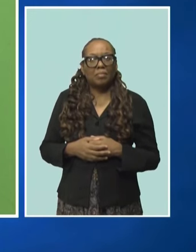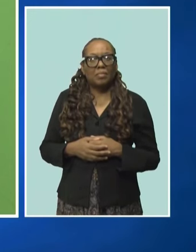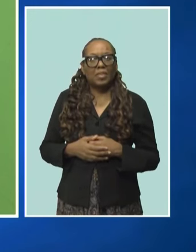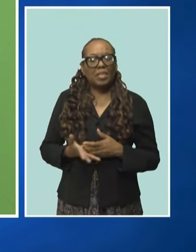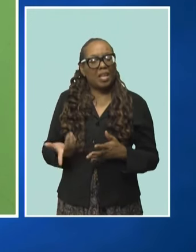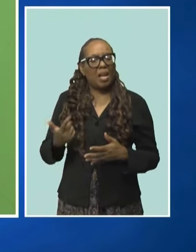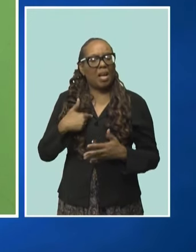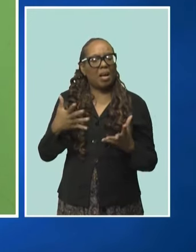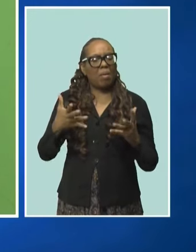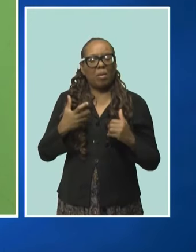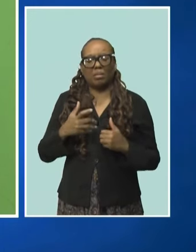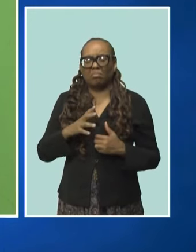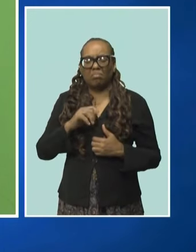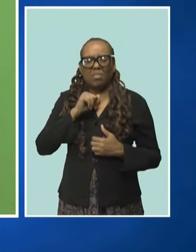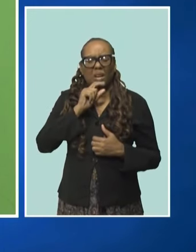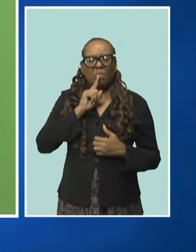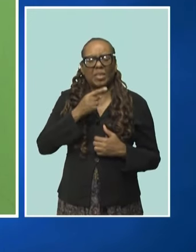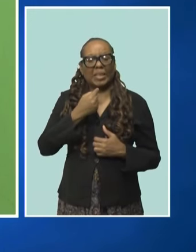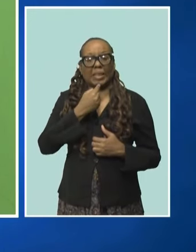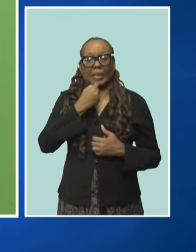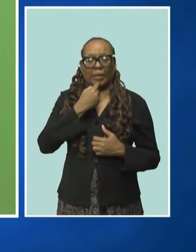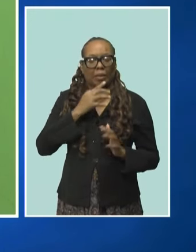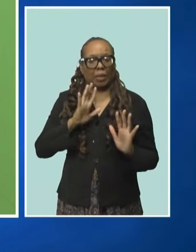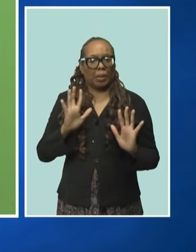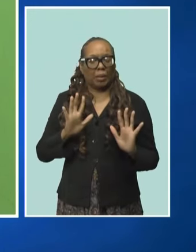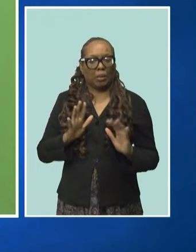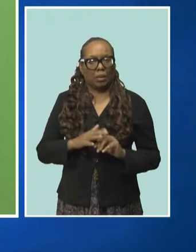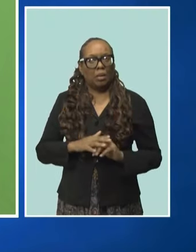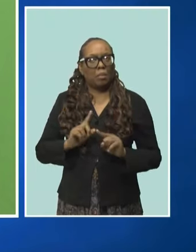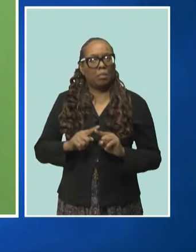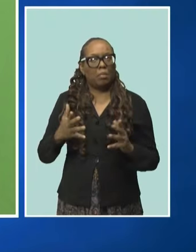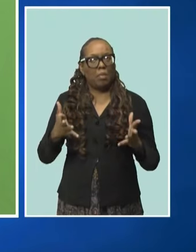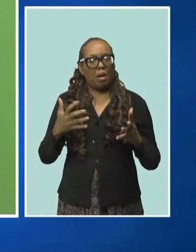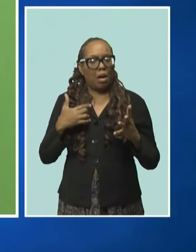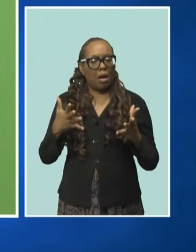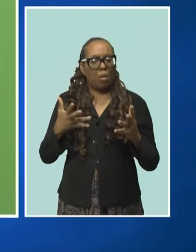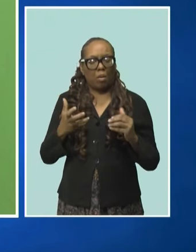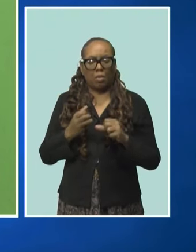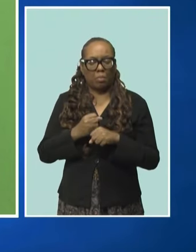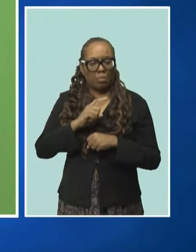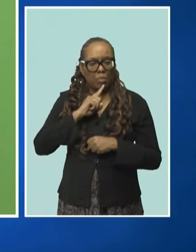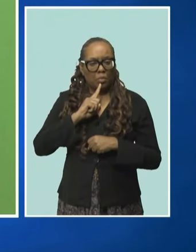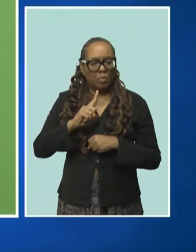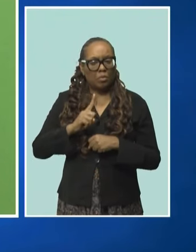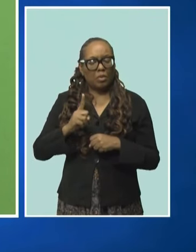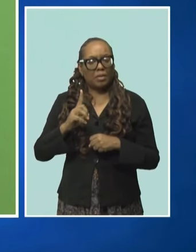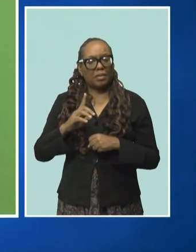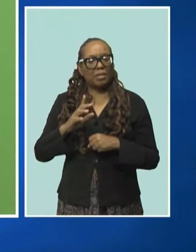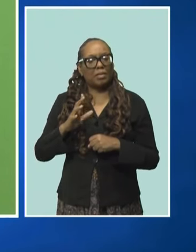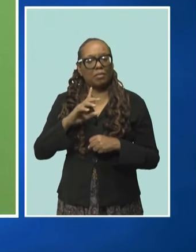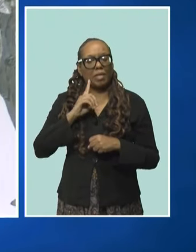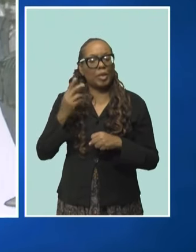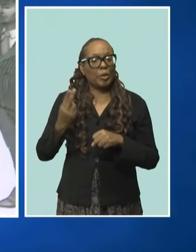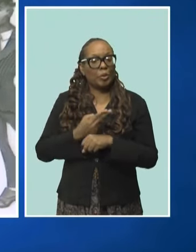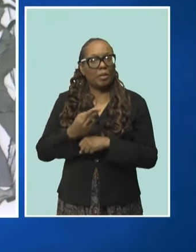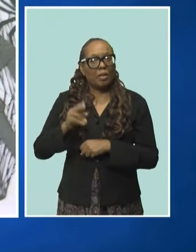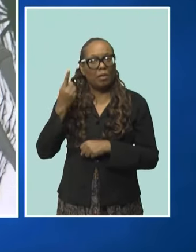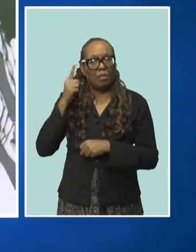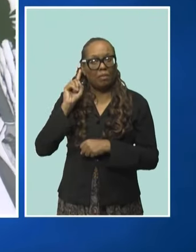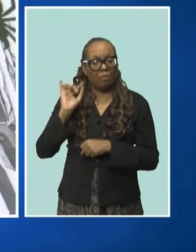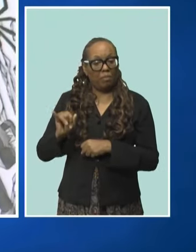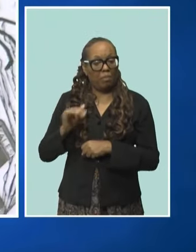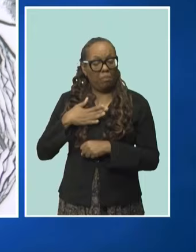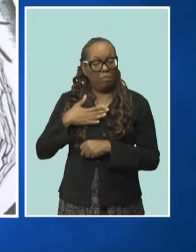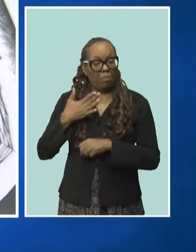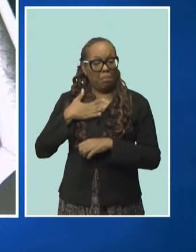serious, I decided to keep it as my artist equivalent of a pen name and made that my business name. The